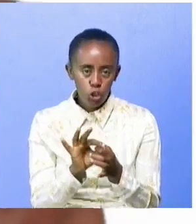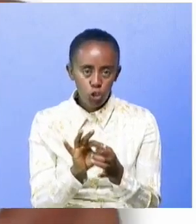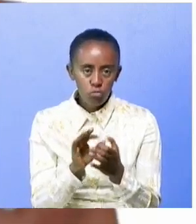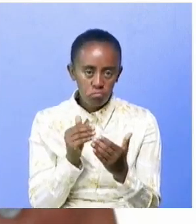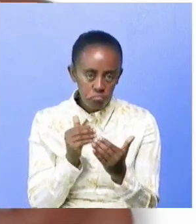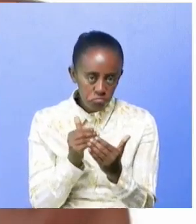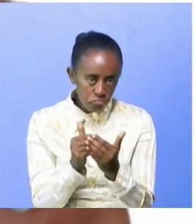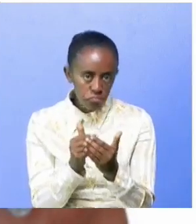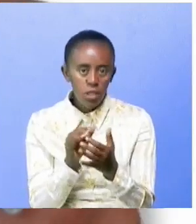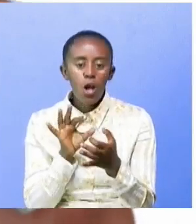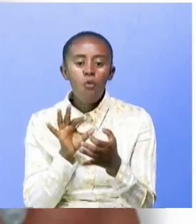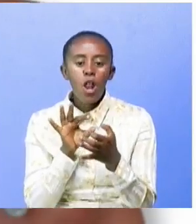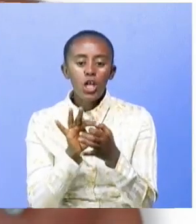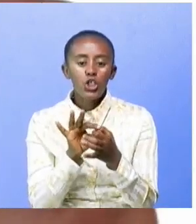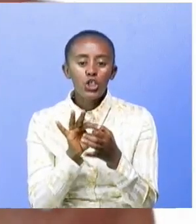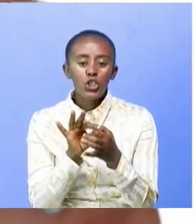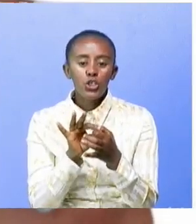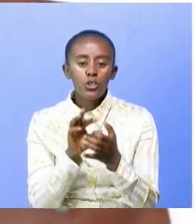relationships.